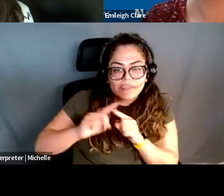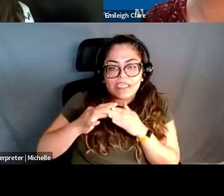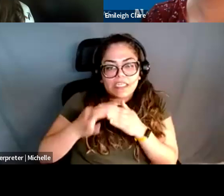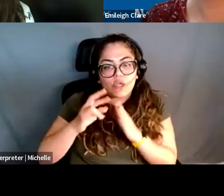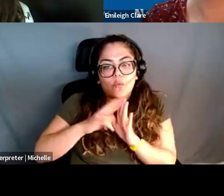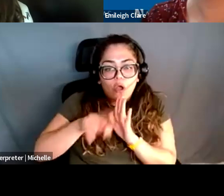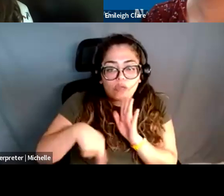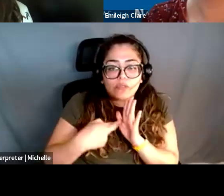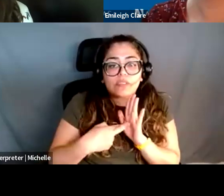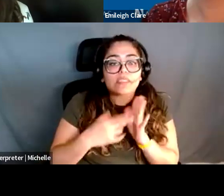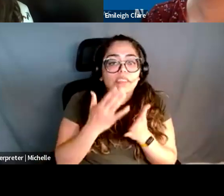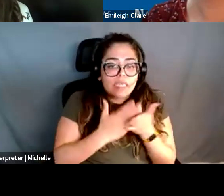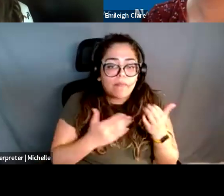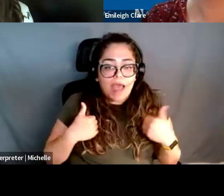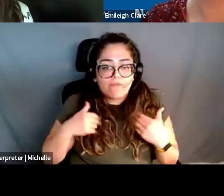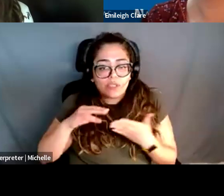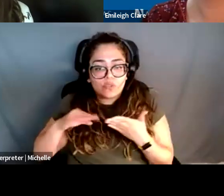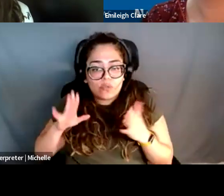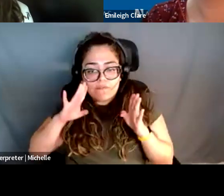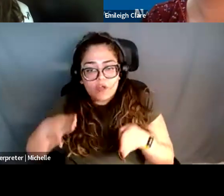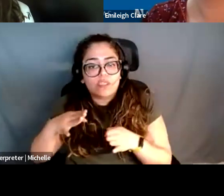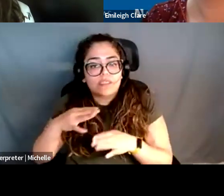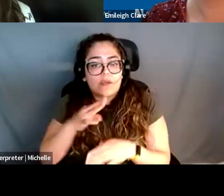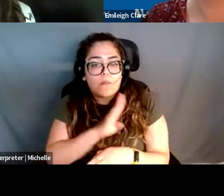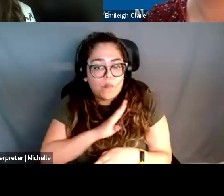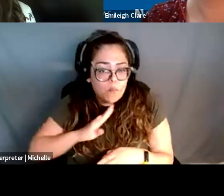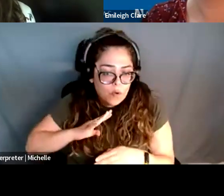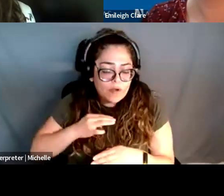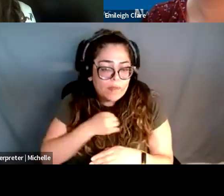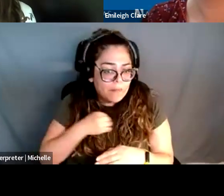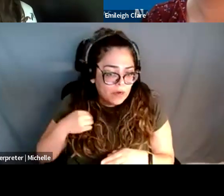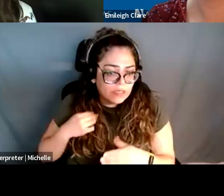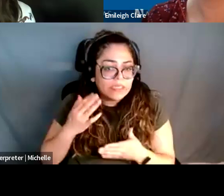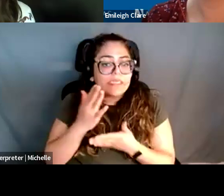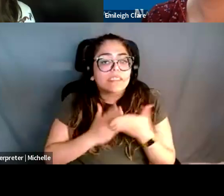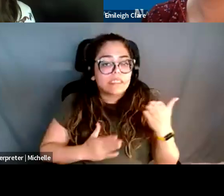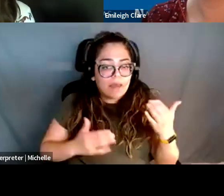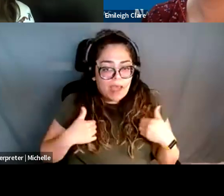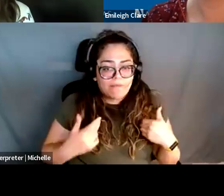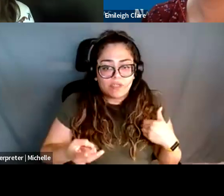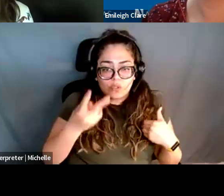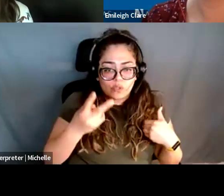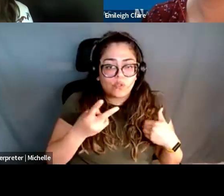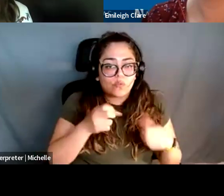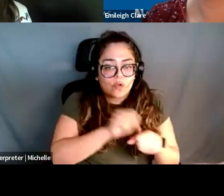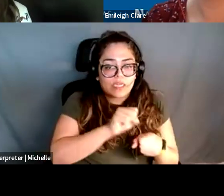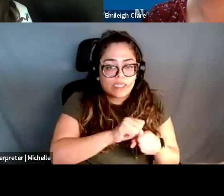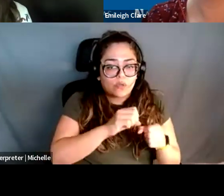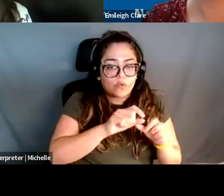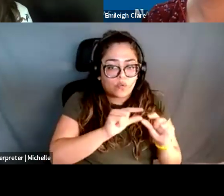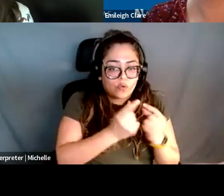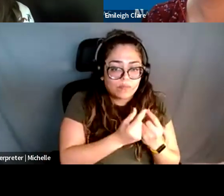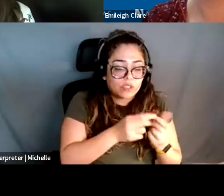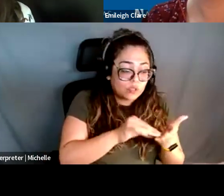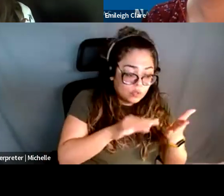have, student-focused board members. And we even have two working groups. They're our student development working group and our early